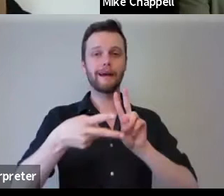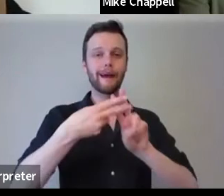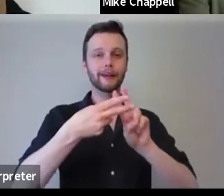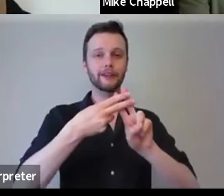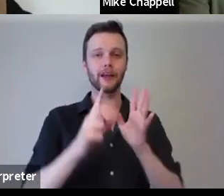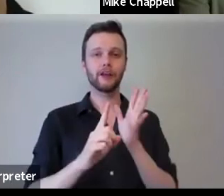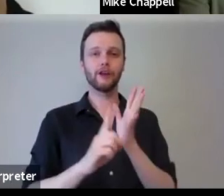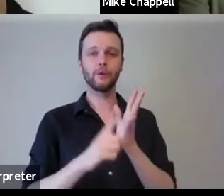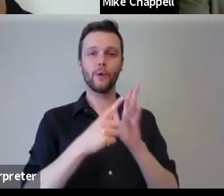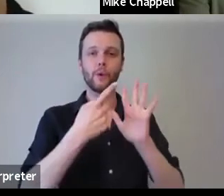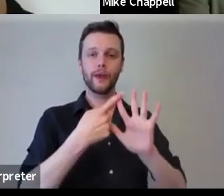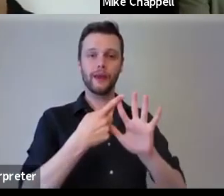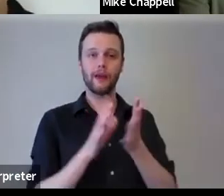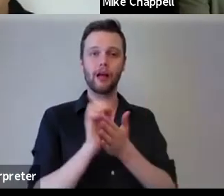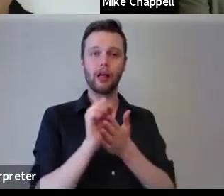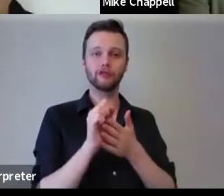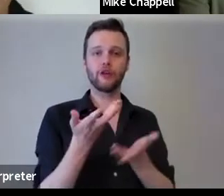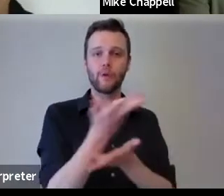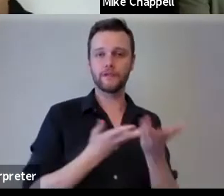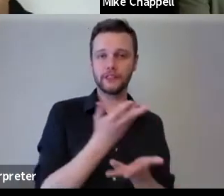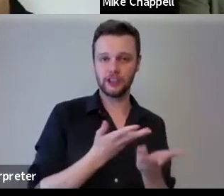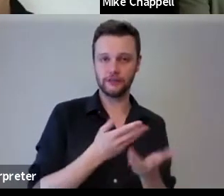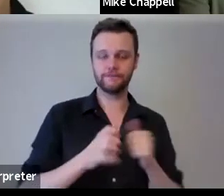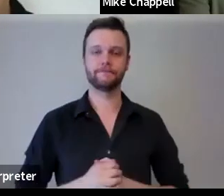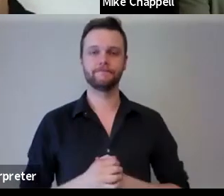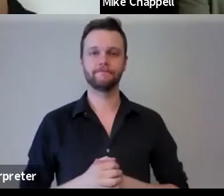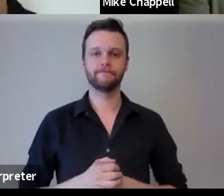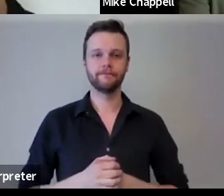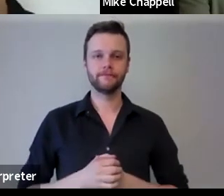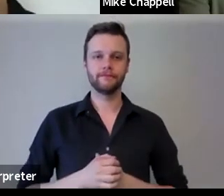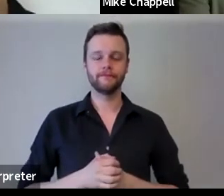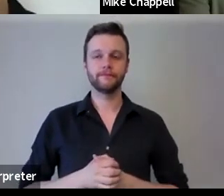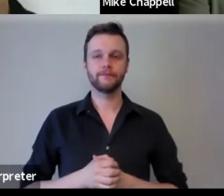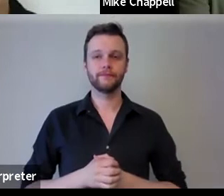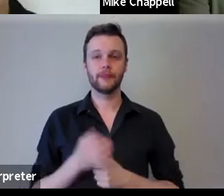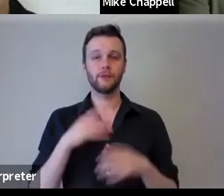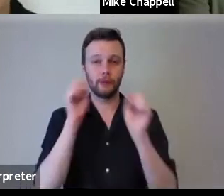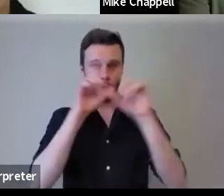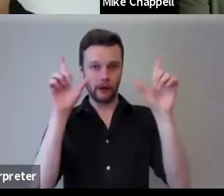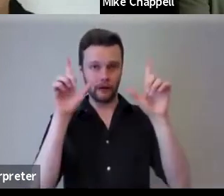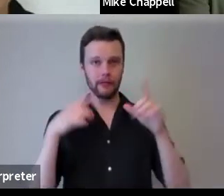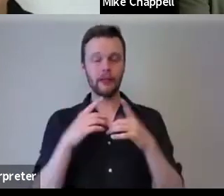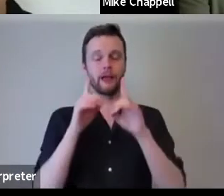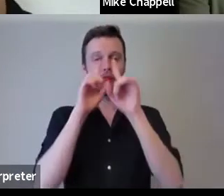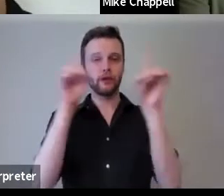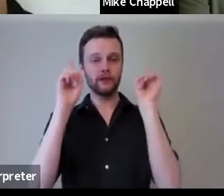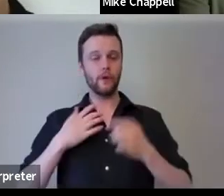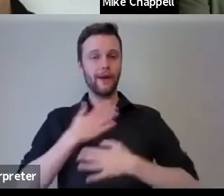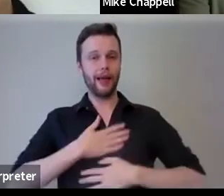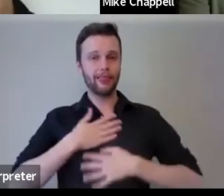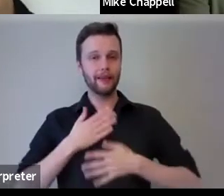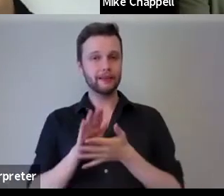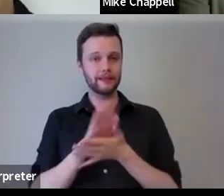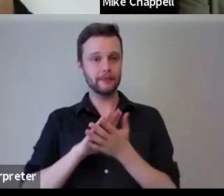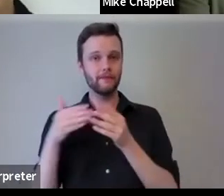Culture Conversations. That's UOE Culture Conversations. And be aware that the university's approach to ethics means that we're guided